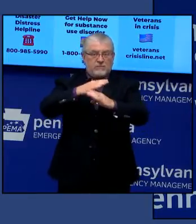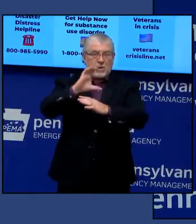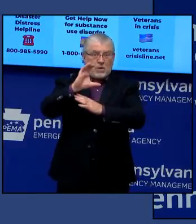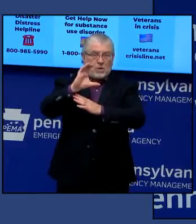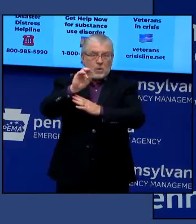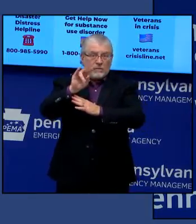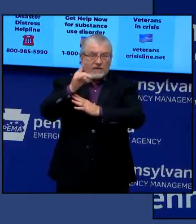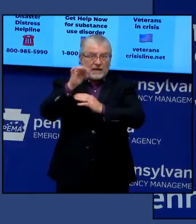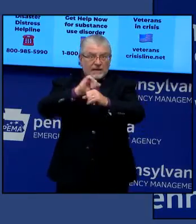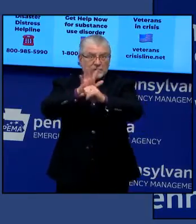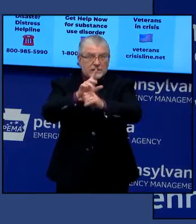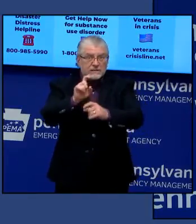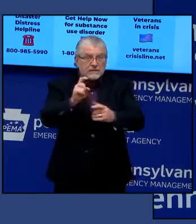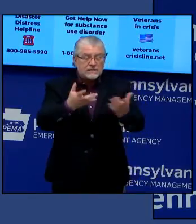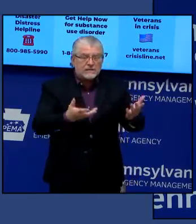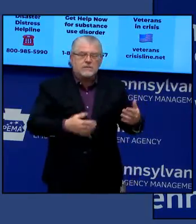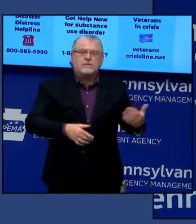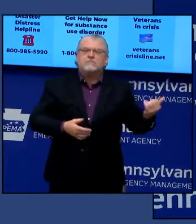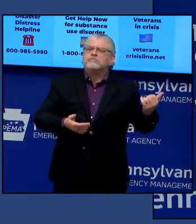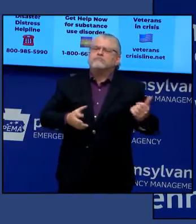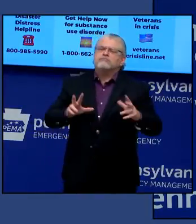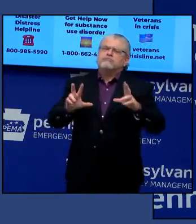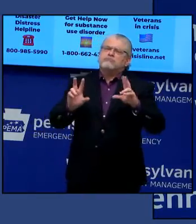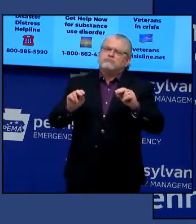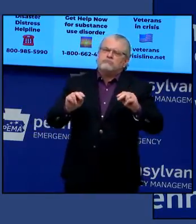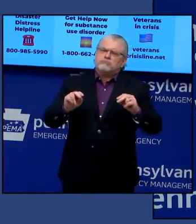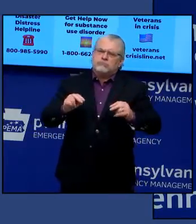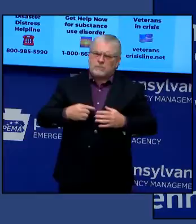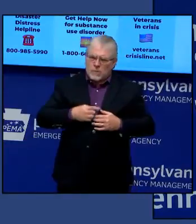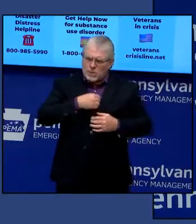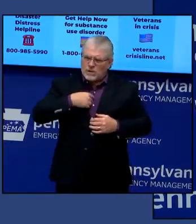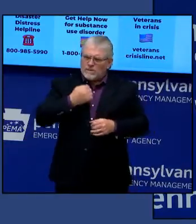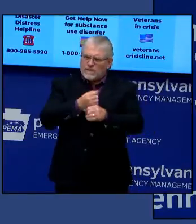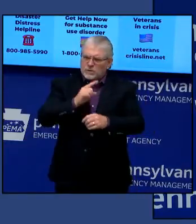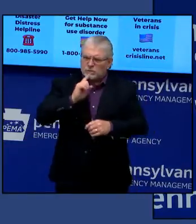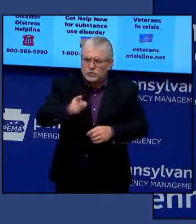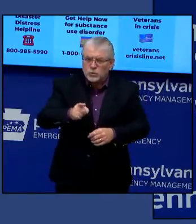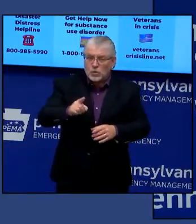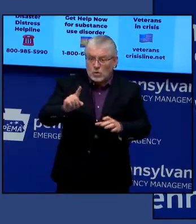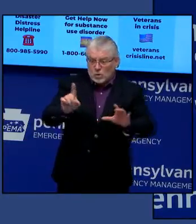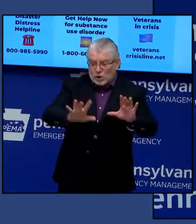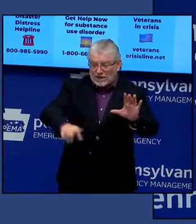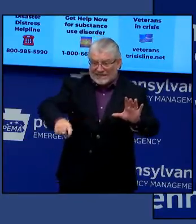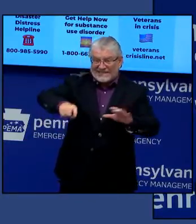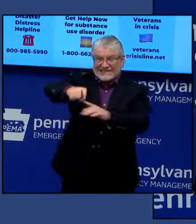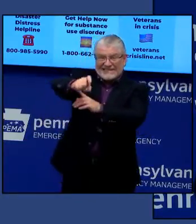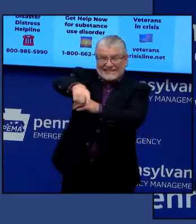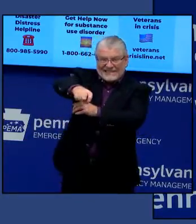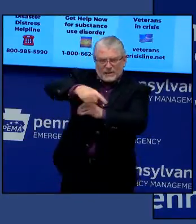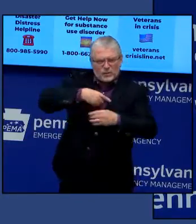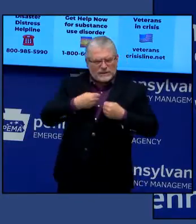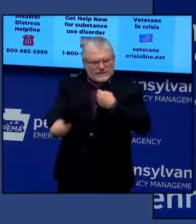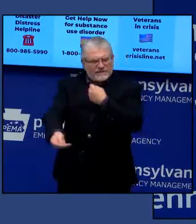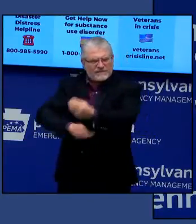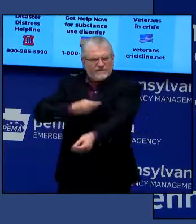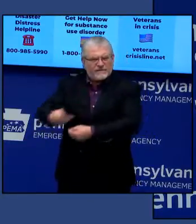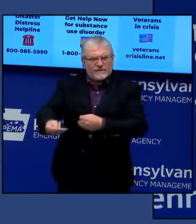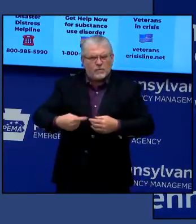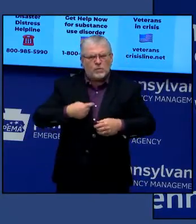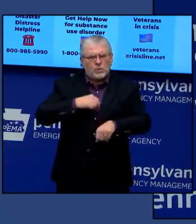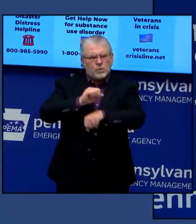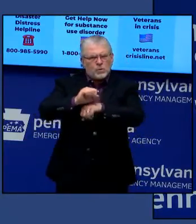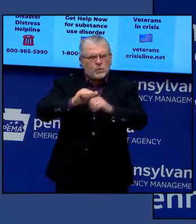are battling COVID-19 have the supplies that they need. And so we work through our healthcare coalitions and the